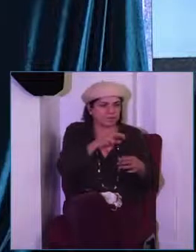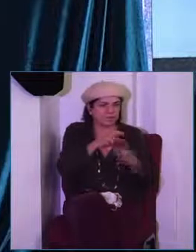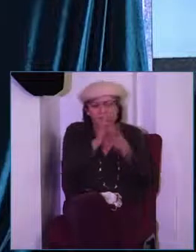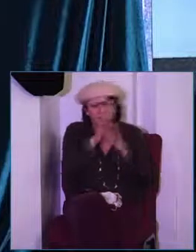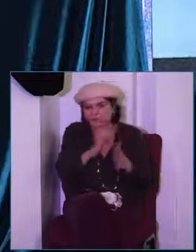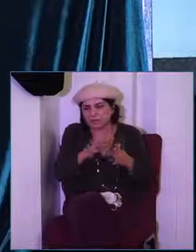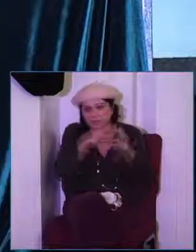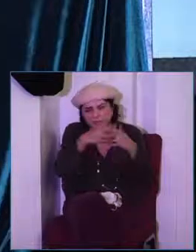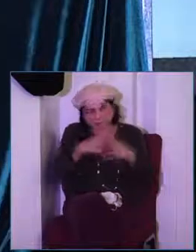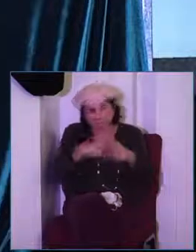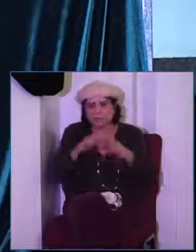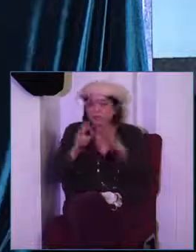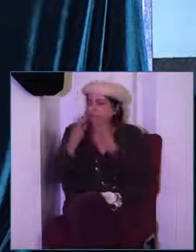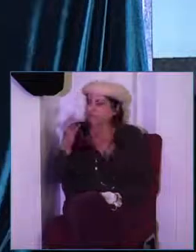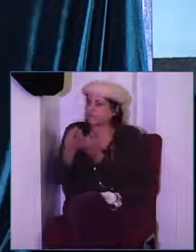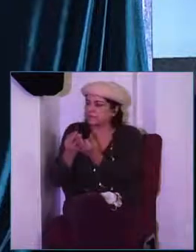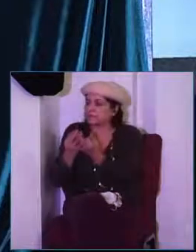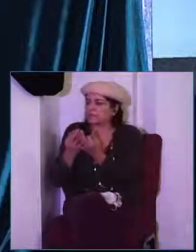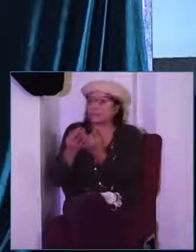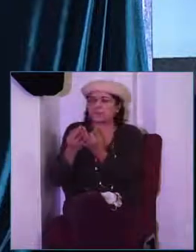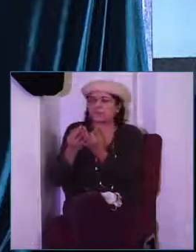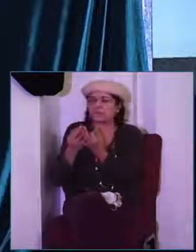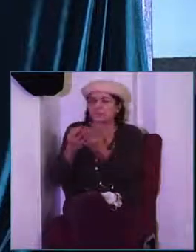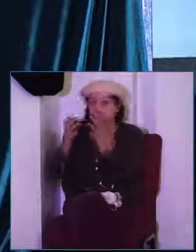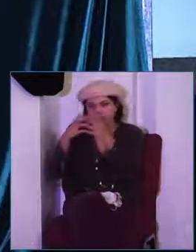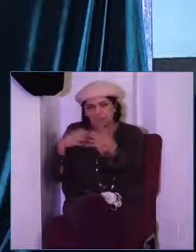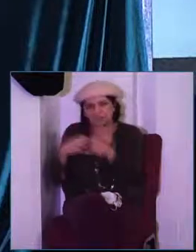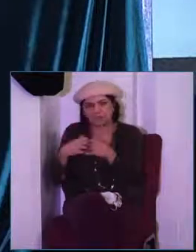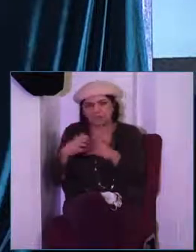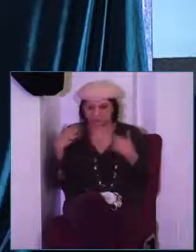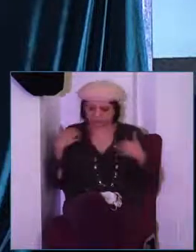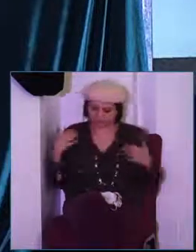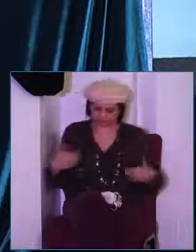down. And yes, even our own bodies can let us down.